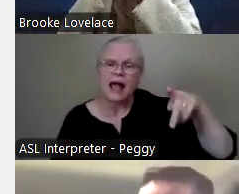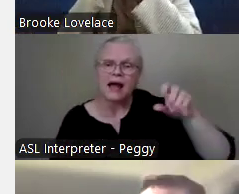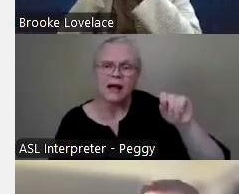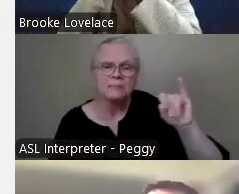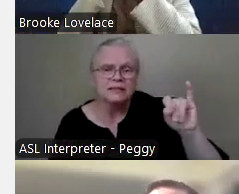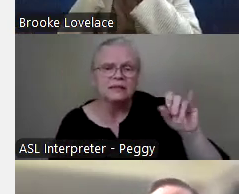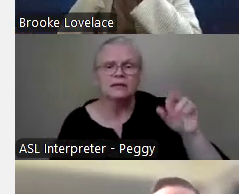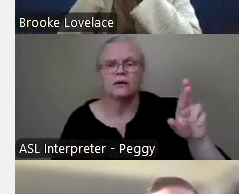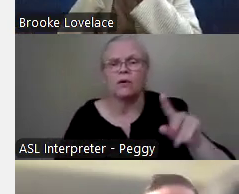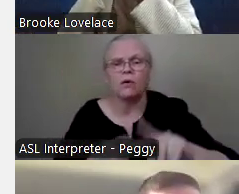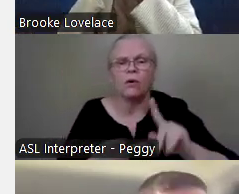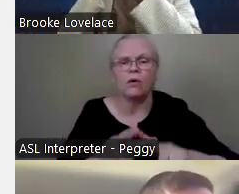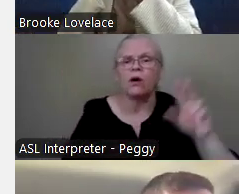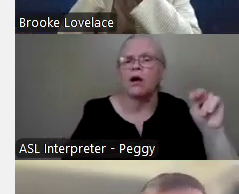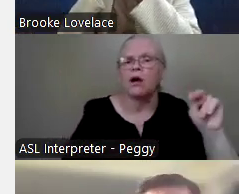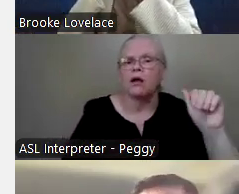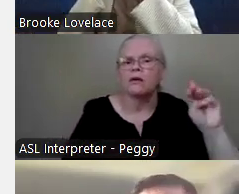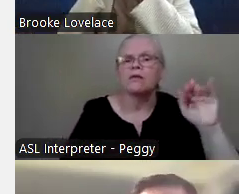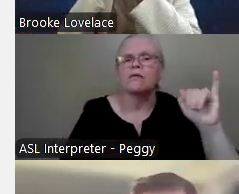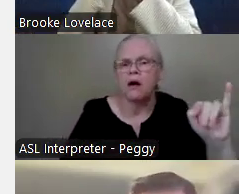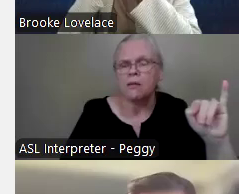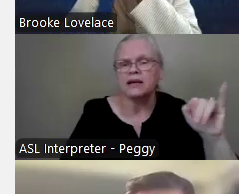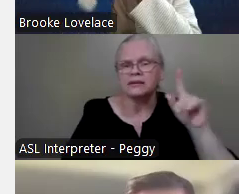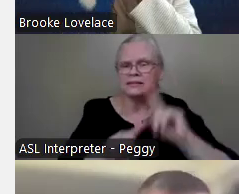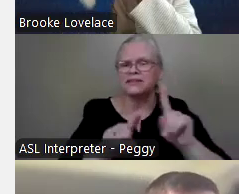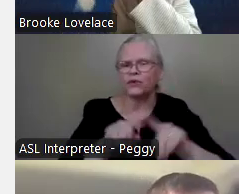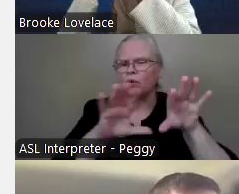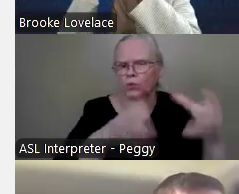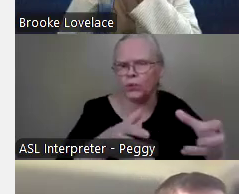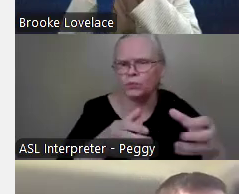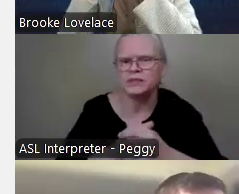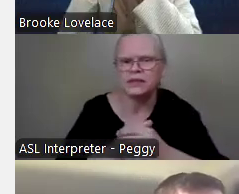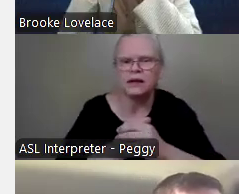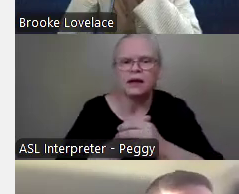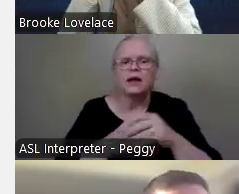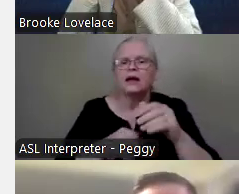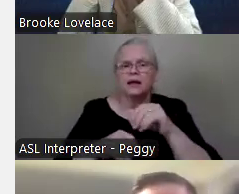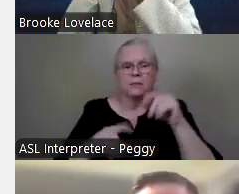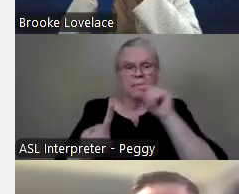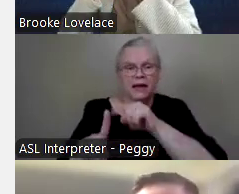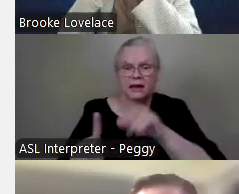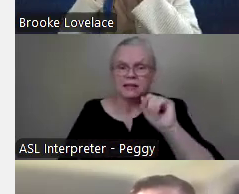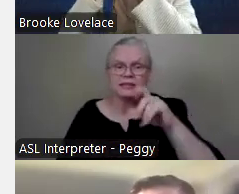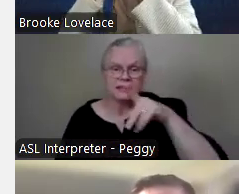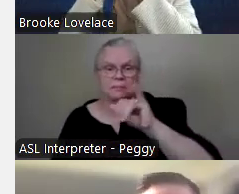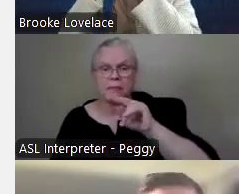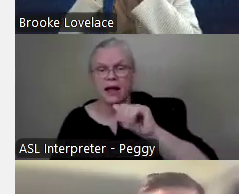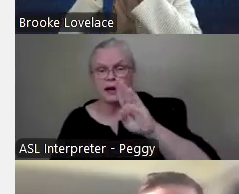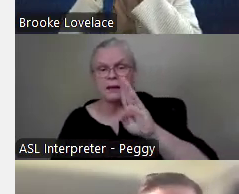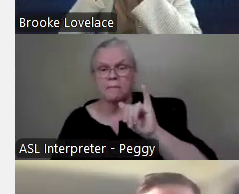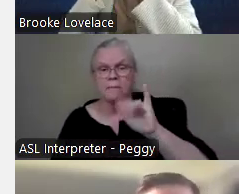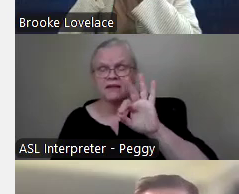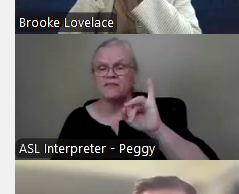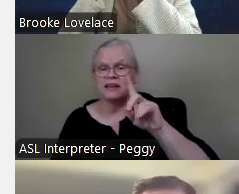or NAMI, and those are all groups similar to the spina bifida that we definitely would consider, as we plan our